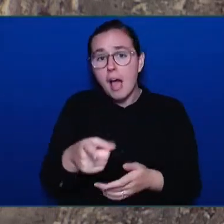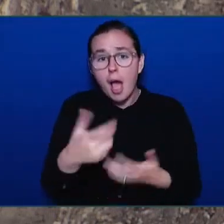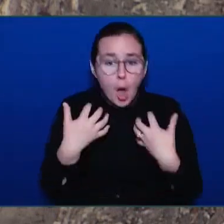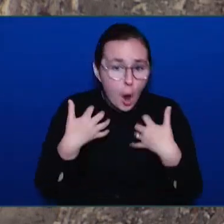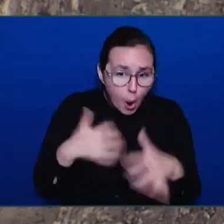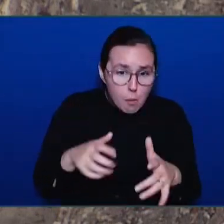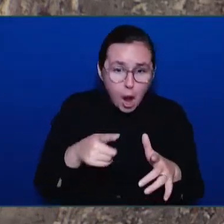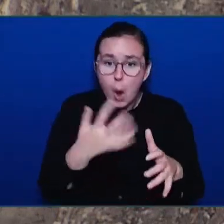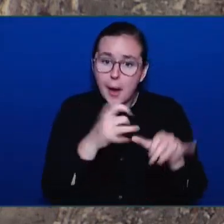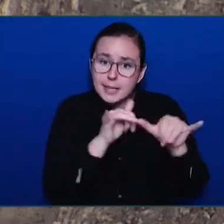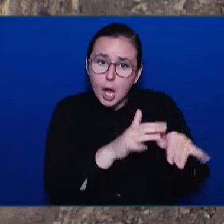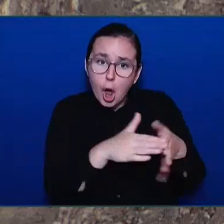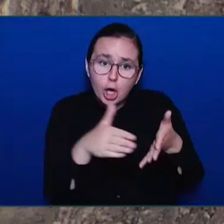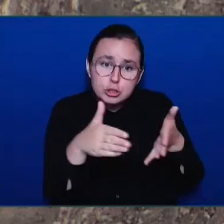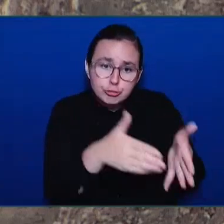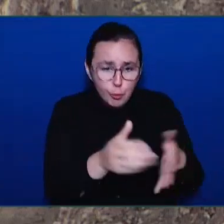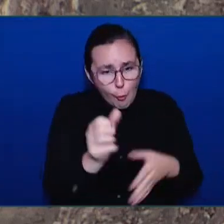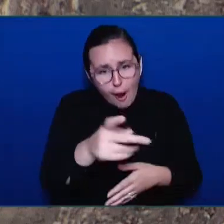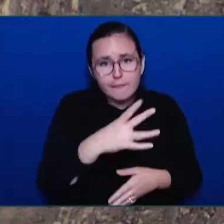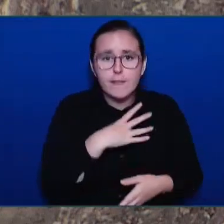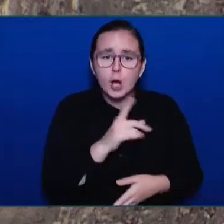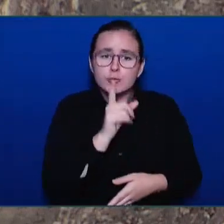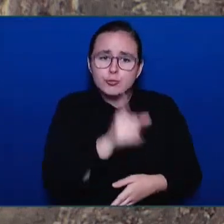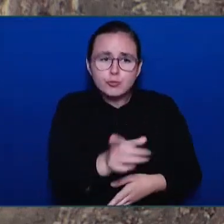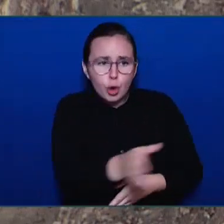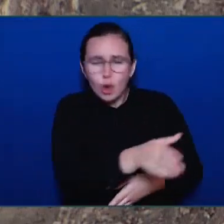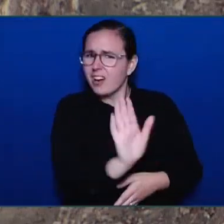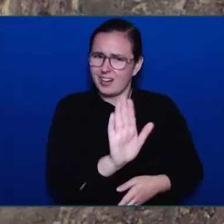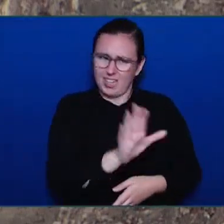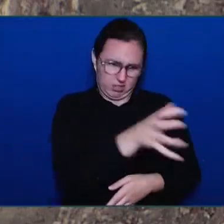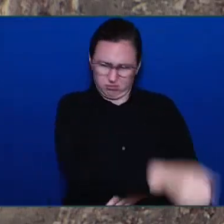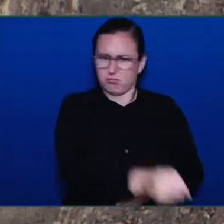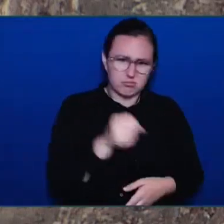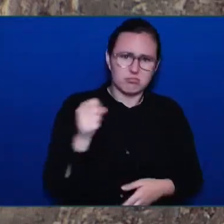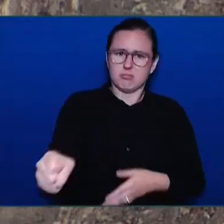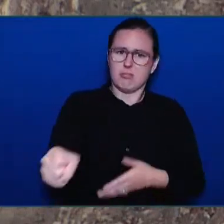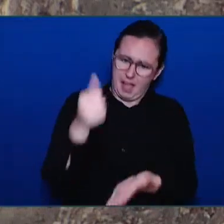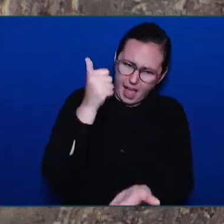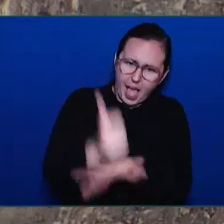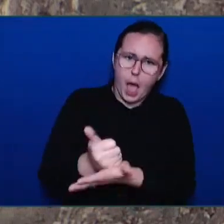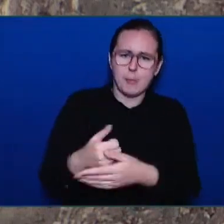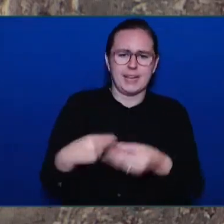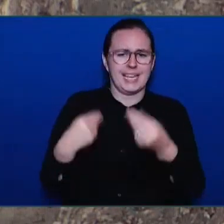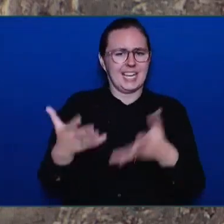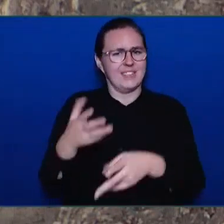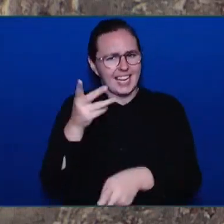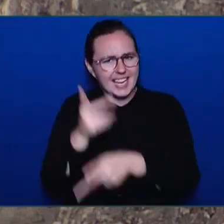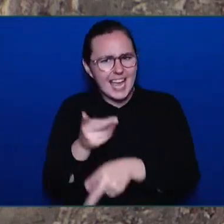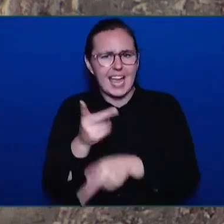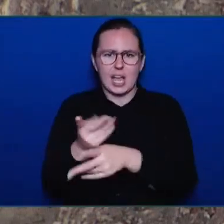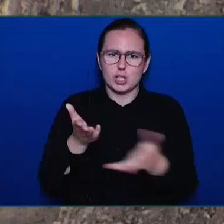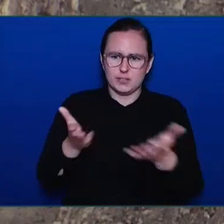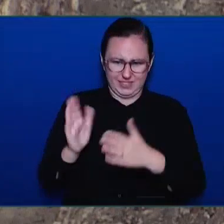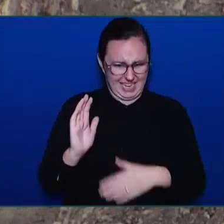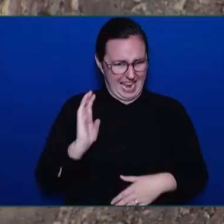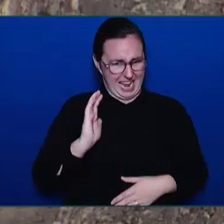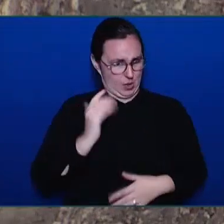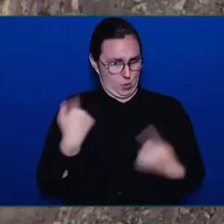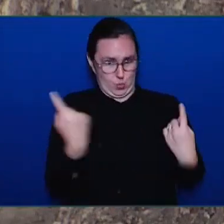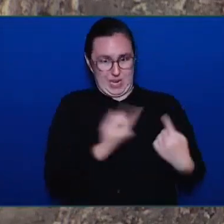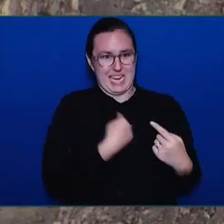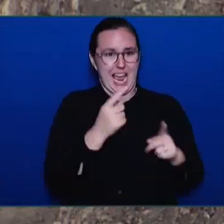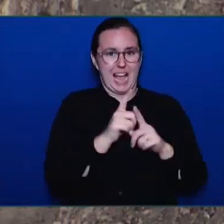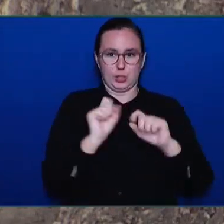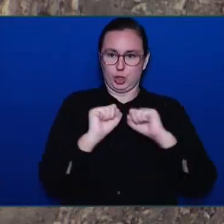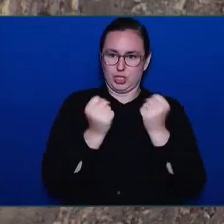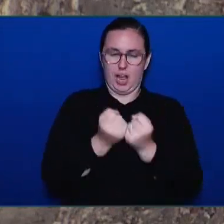looked after as a caring and compassionate society ought to do. Now, your own Premier did briefly pay lip service